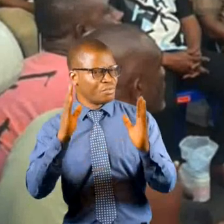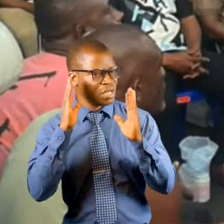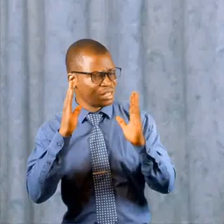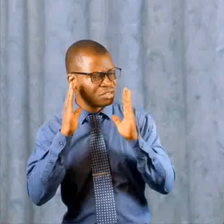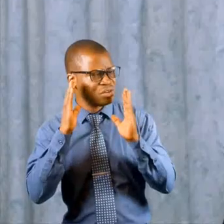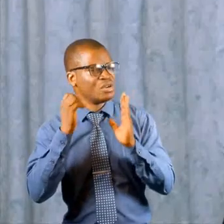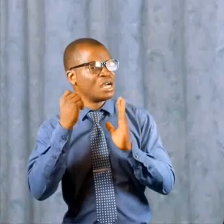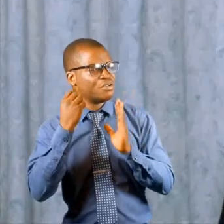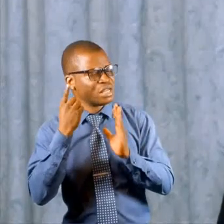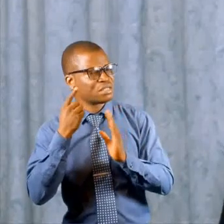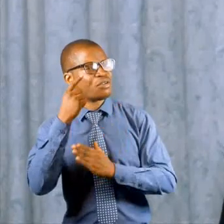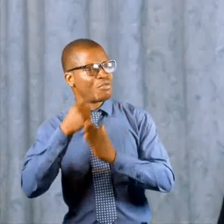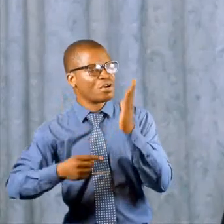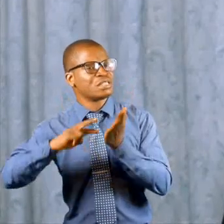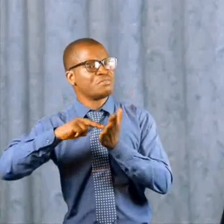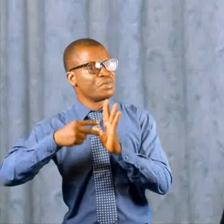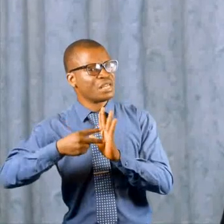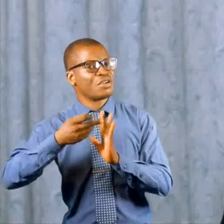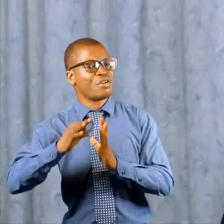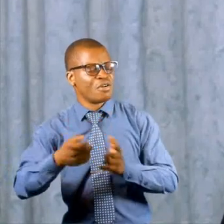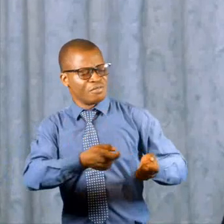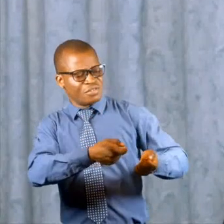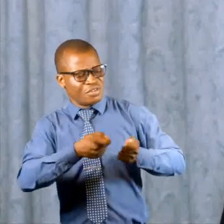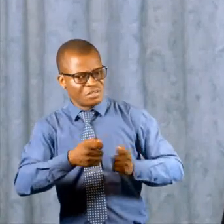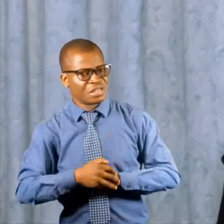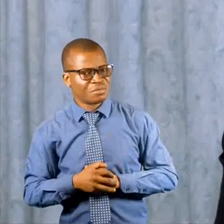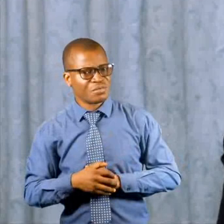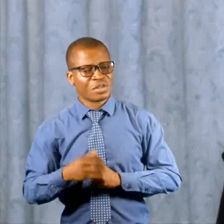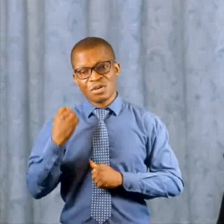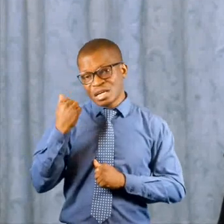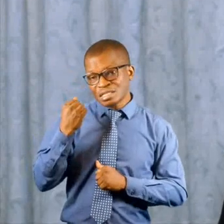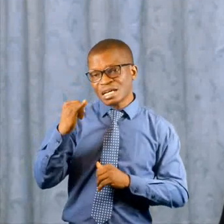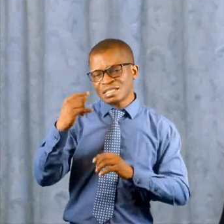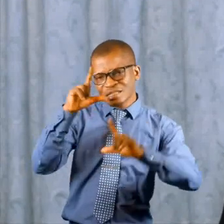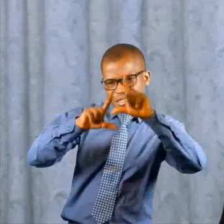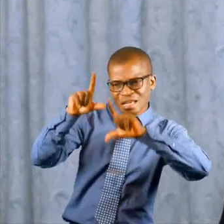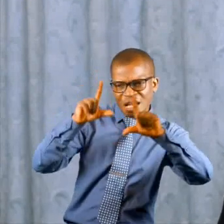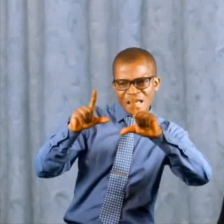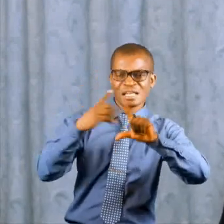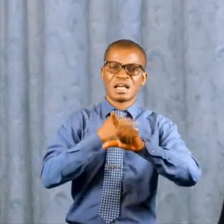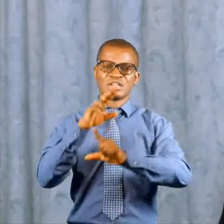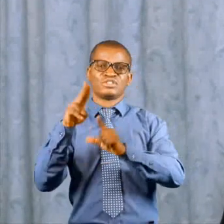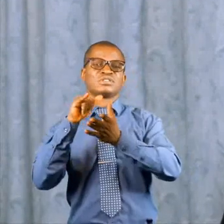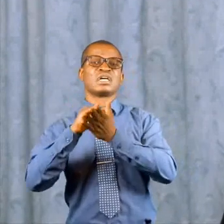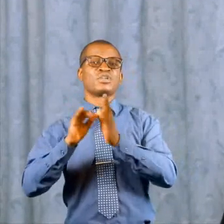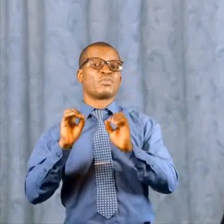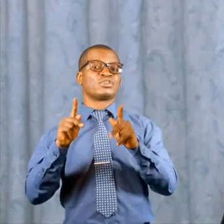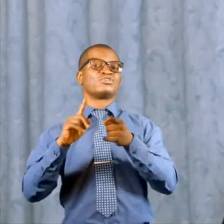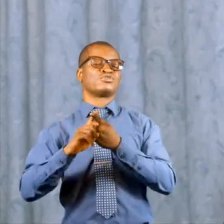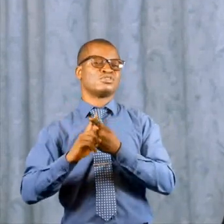listen to us and understand what we mean by trafficking, understand the indicators, and use that